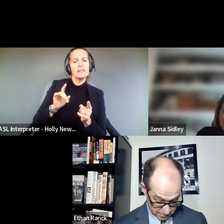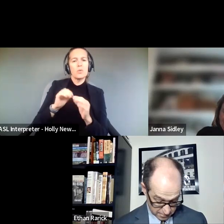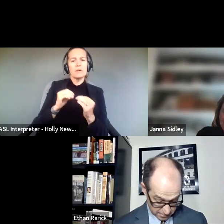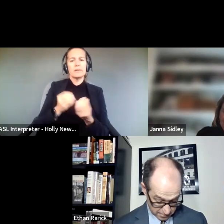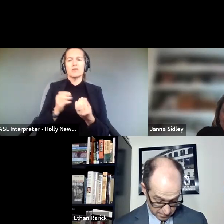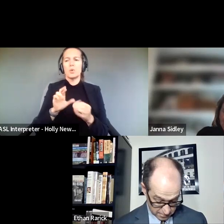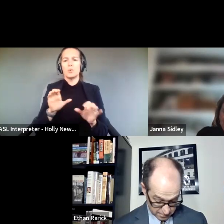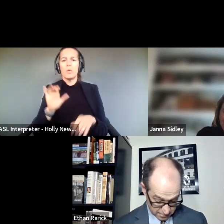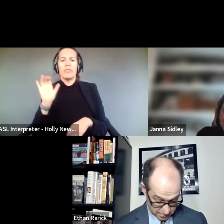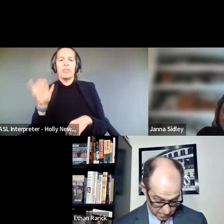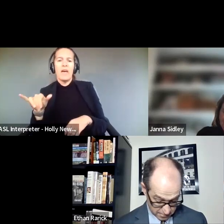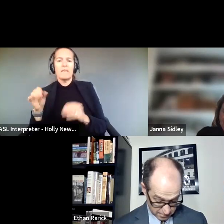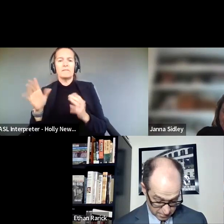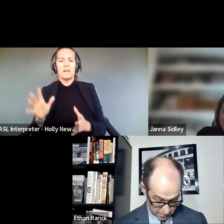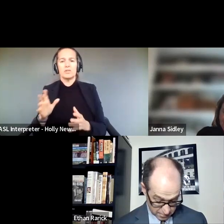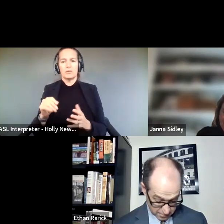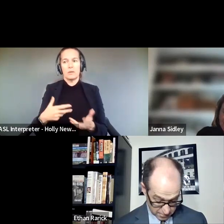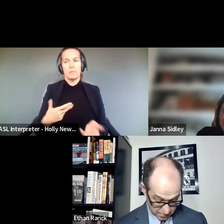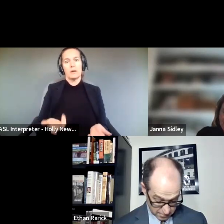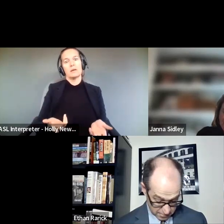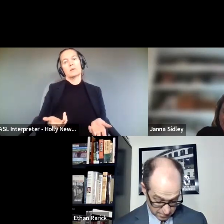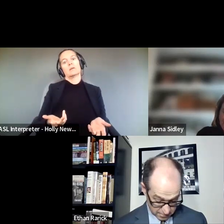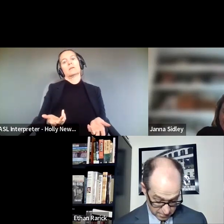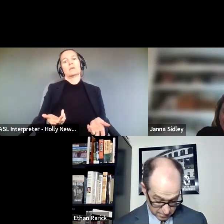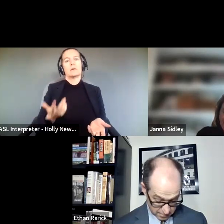or do this vendor. And it's like, why